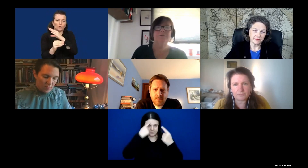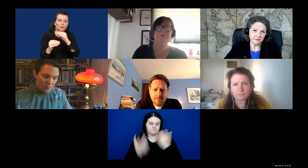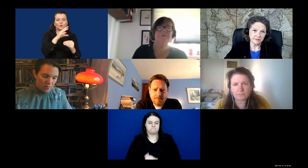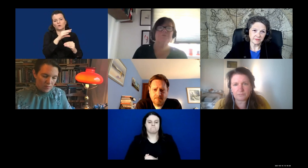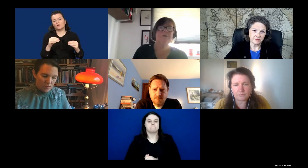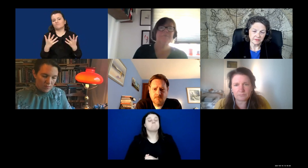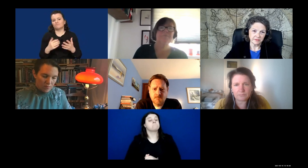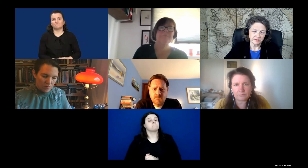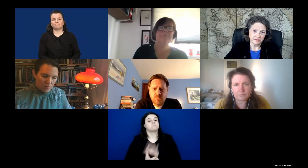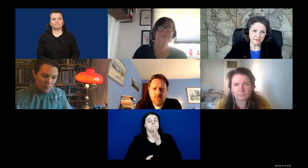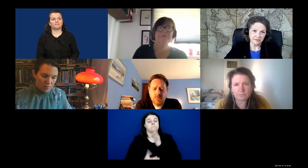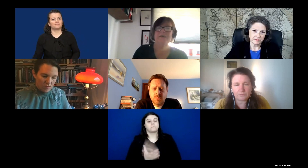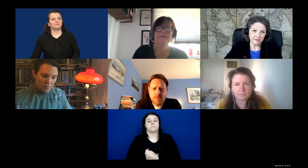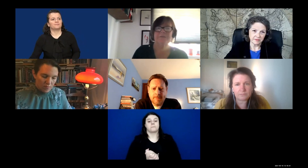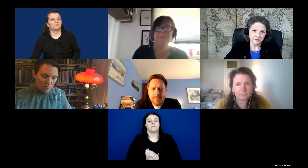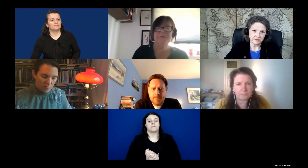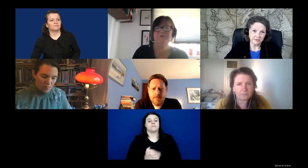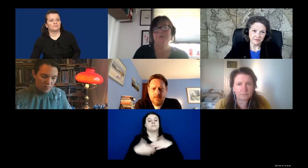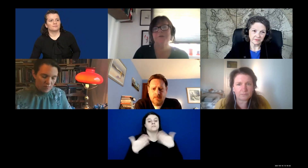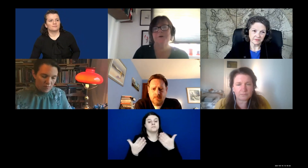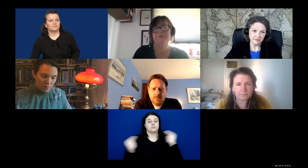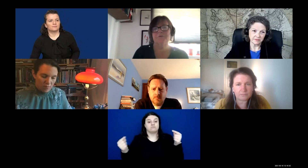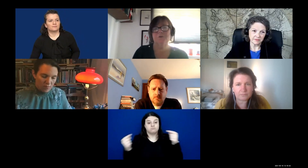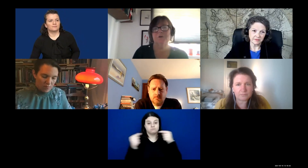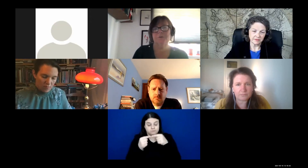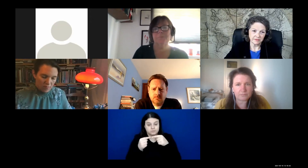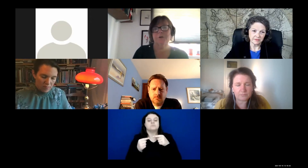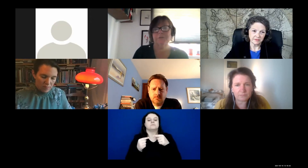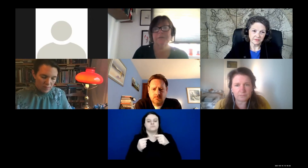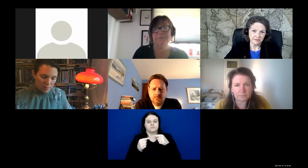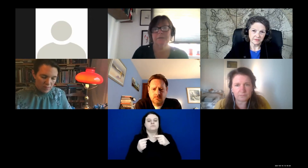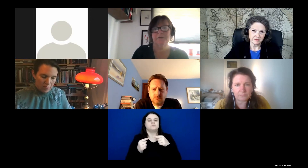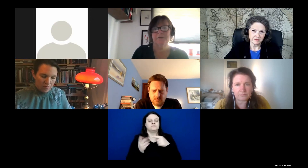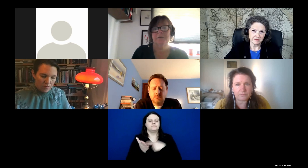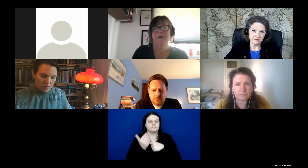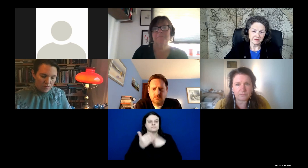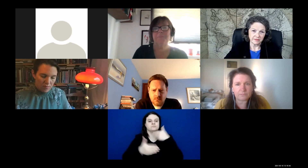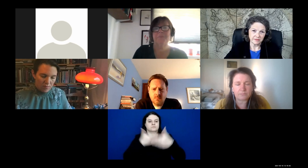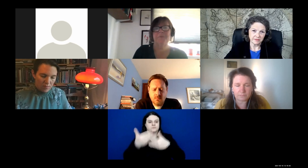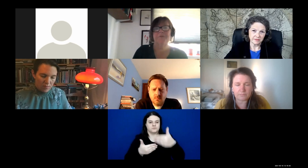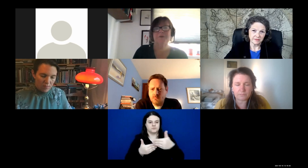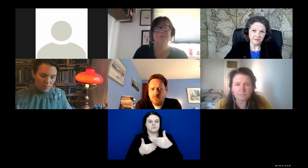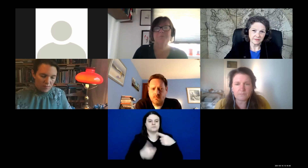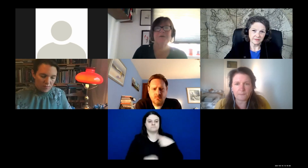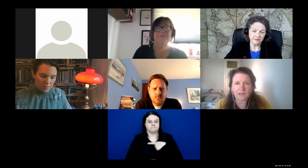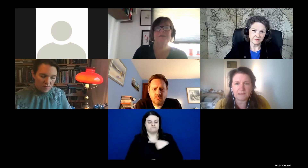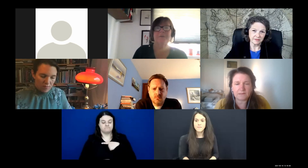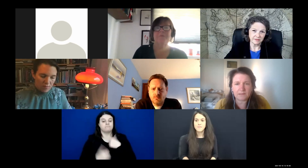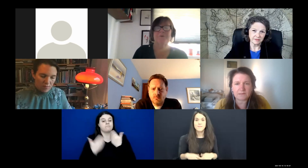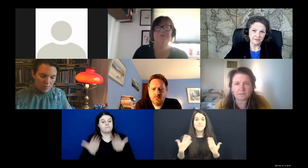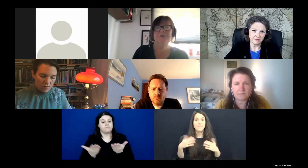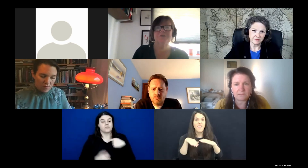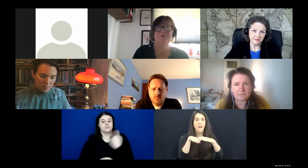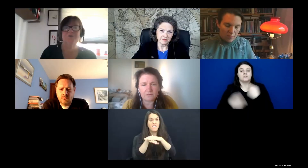So it's really, implementing accessibility is really part of an ongoing process. So we have to think